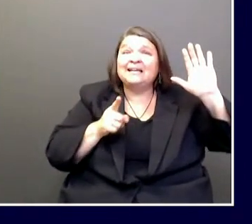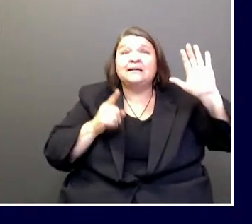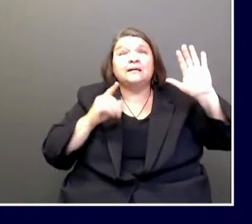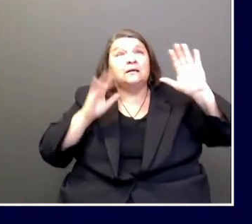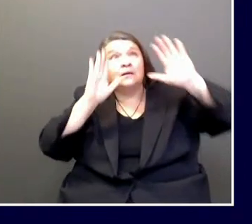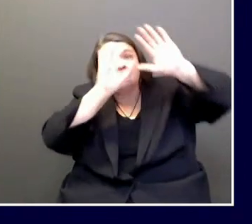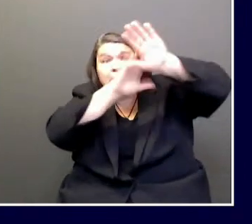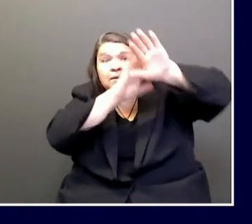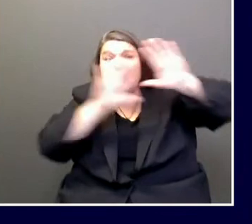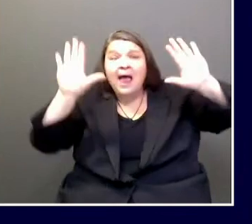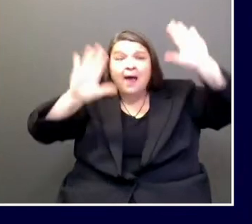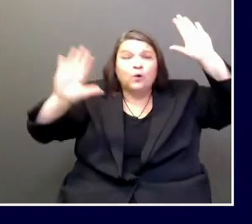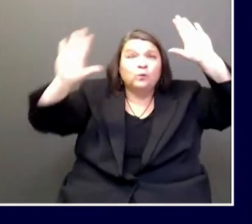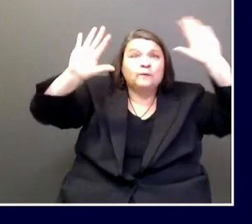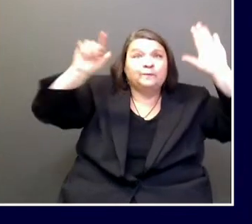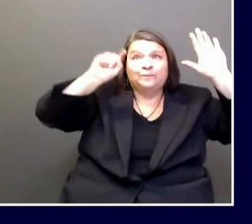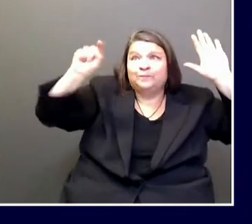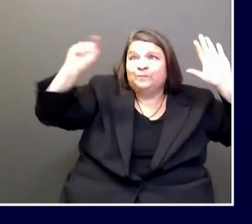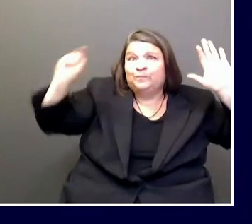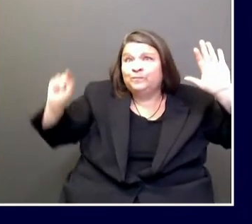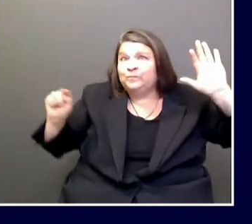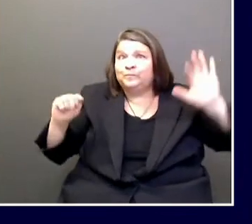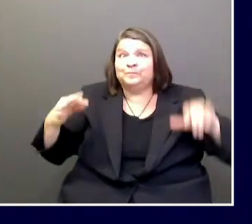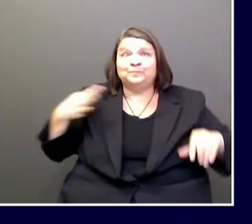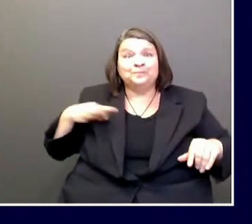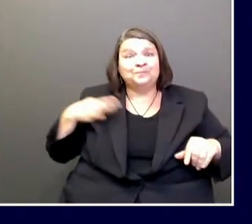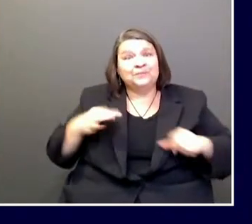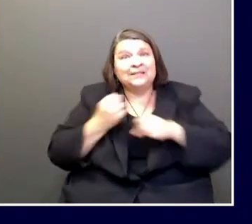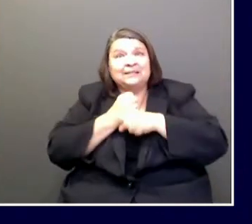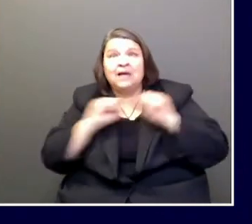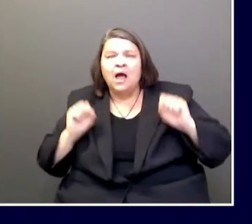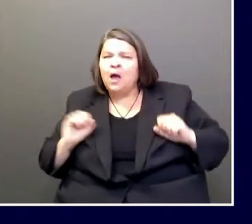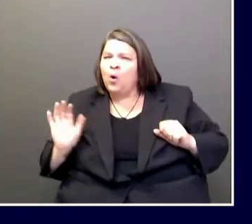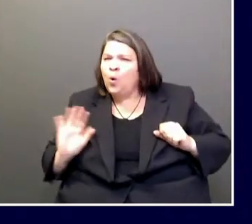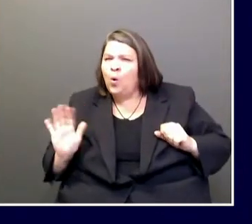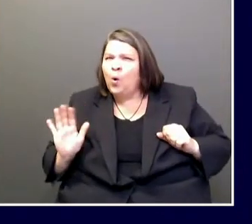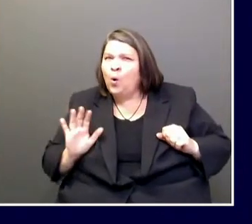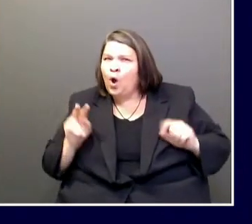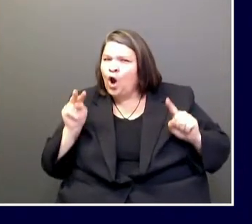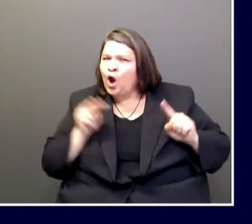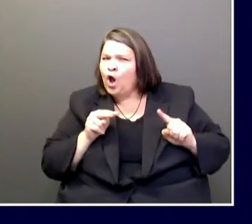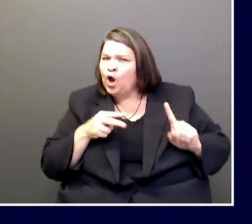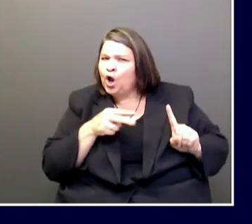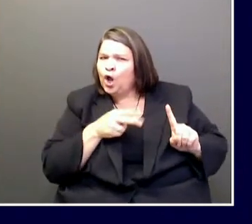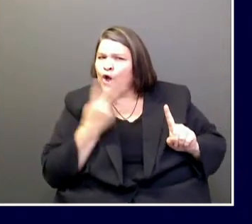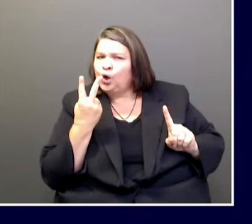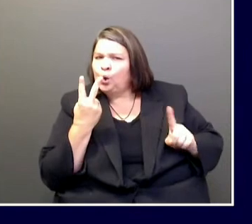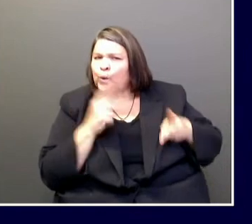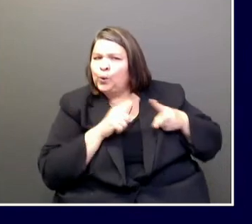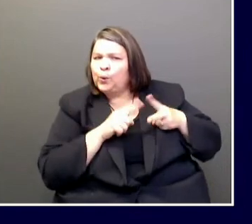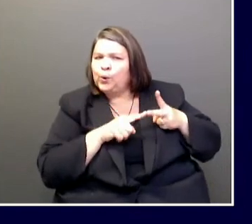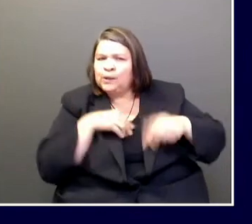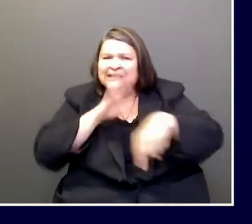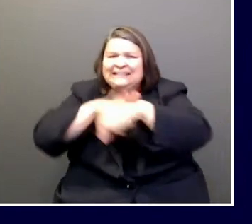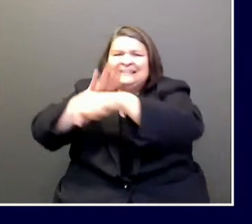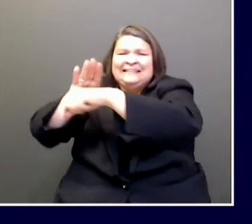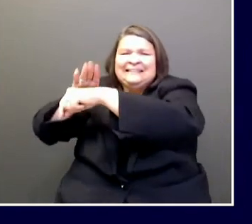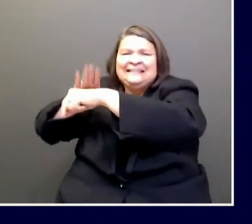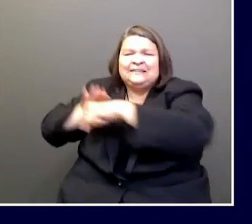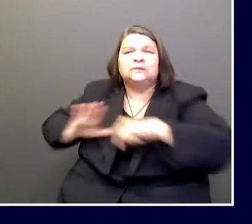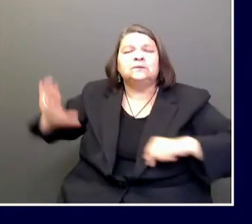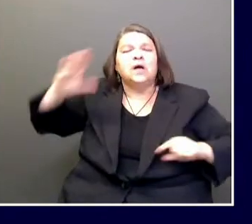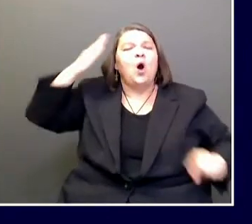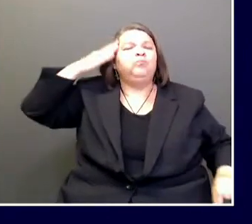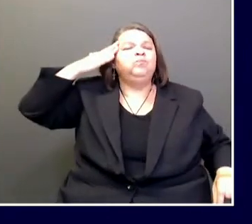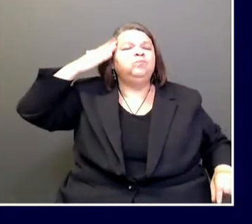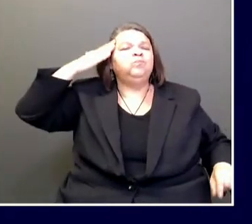it does, we'll be ready. Sorry, Commissioner. No, I was just going to have one recommendation, statewide, simple, that I